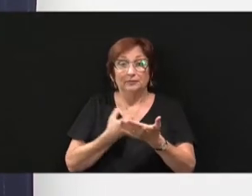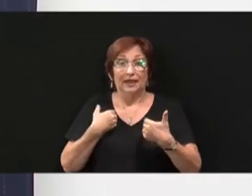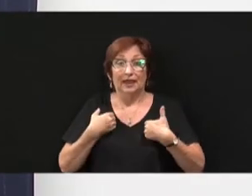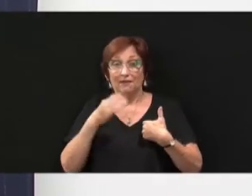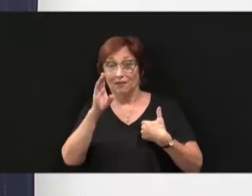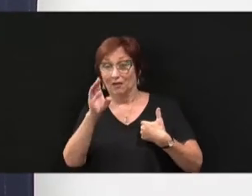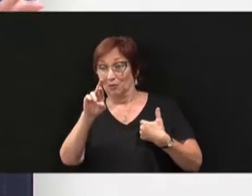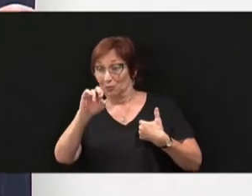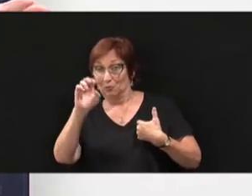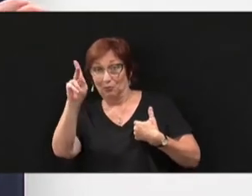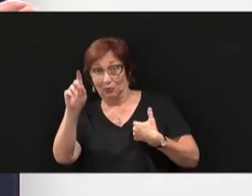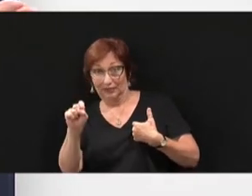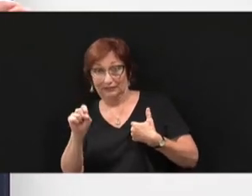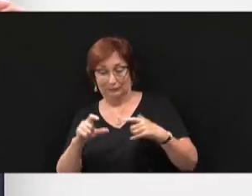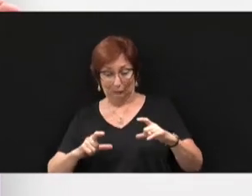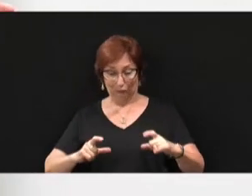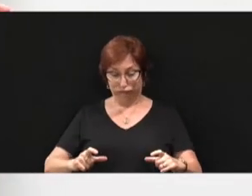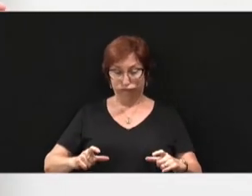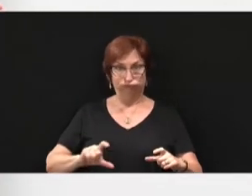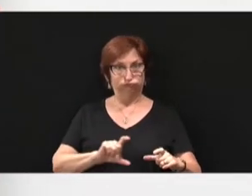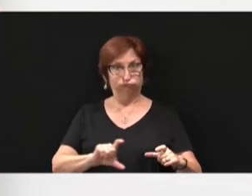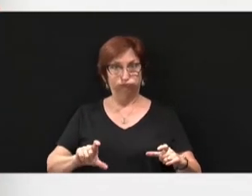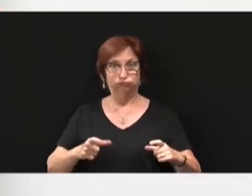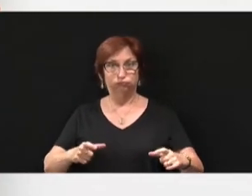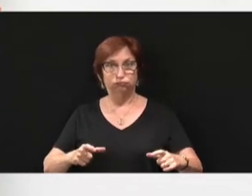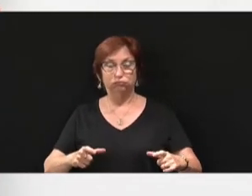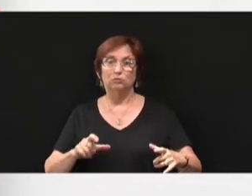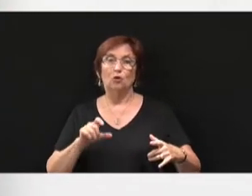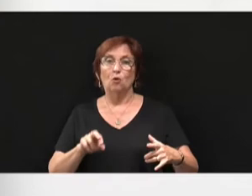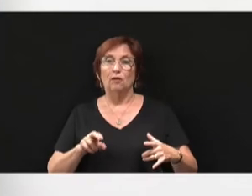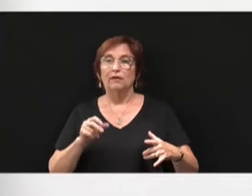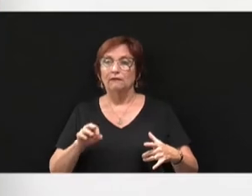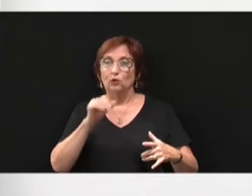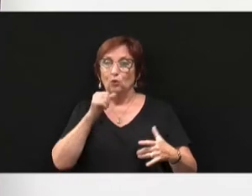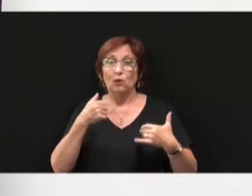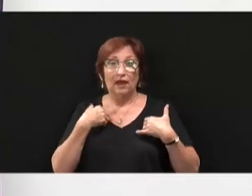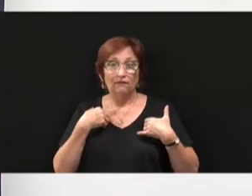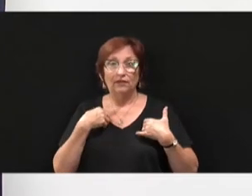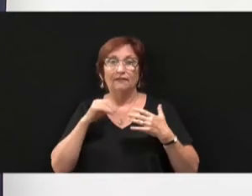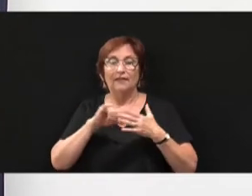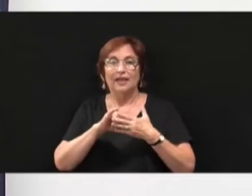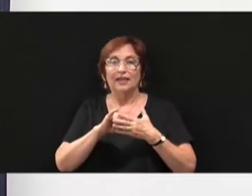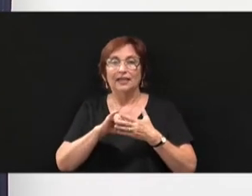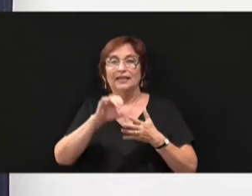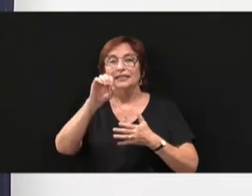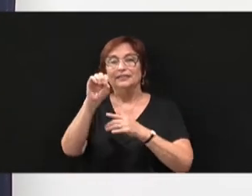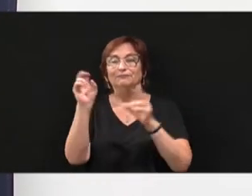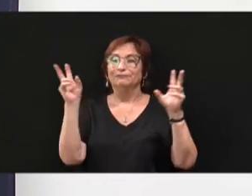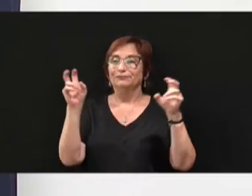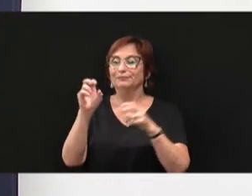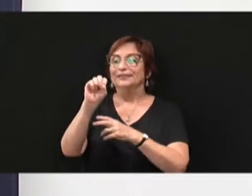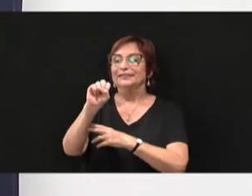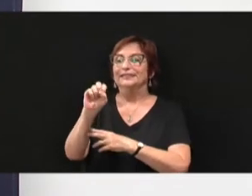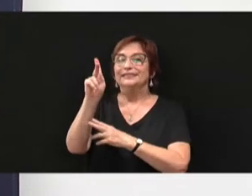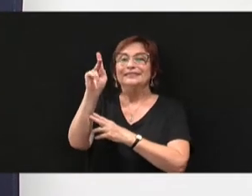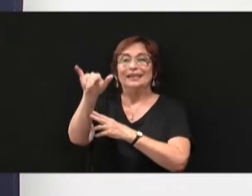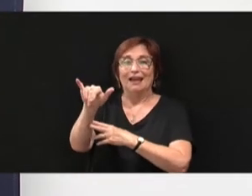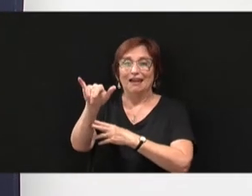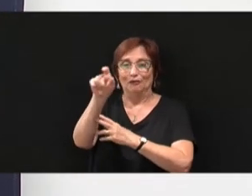Or if you don't have any of those available, they can skywrite it. Skywriting is done with their dominant